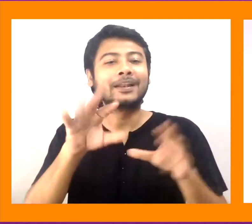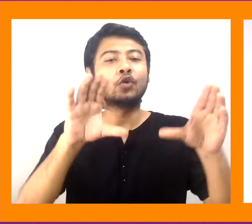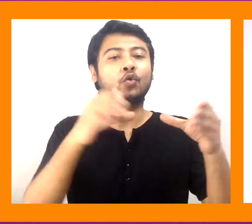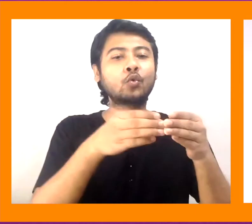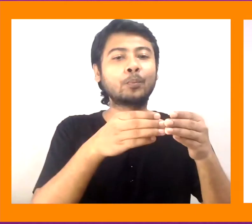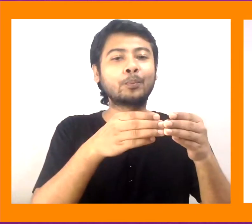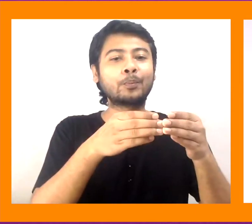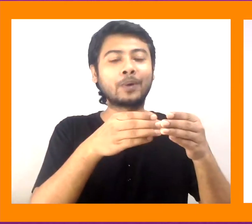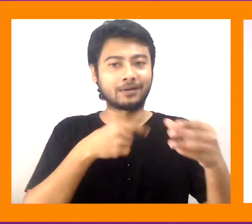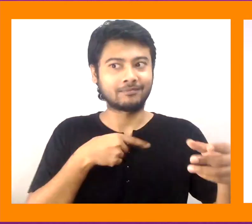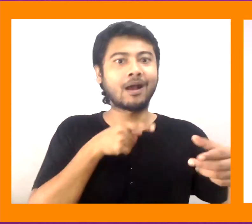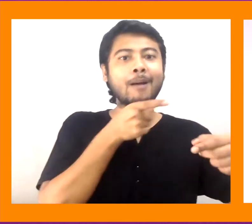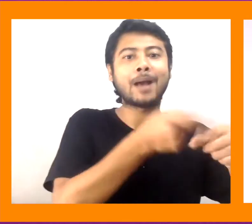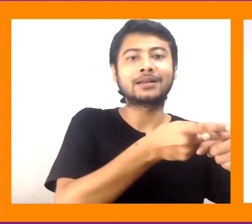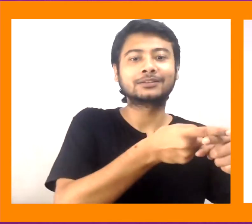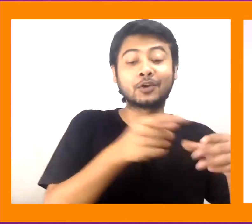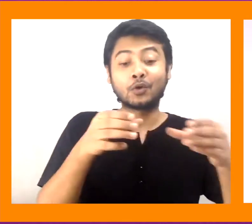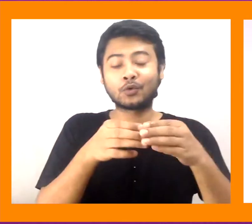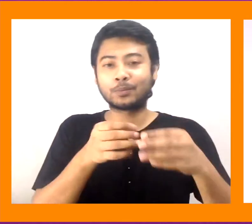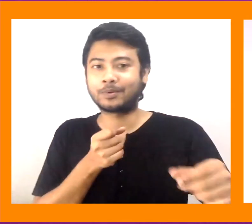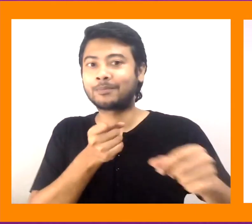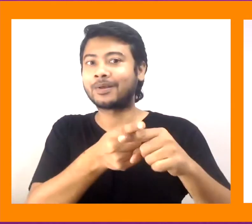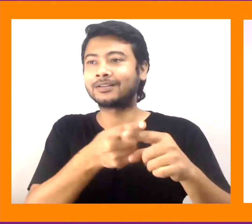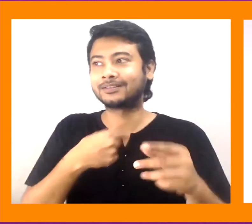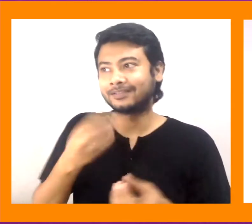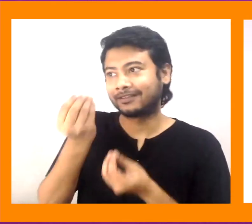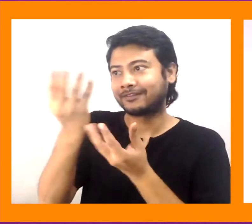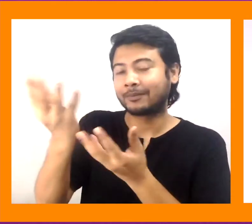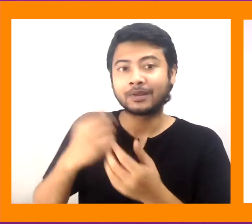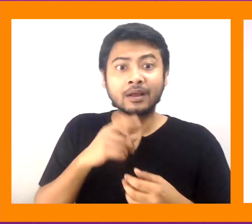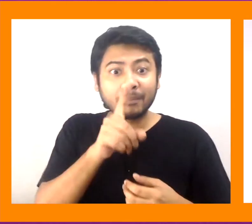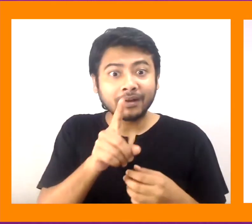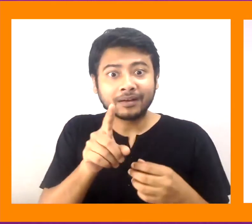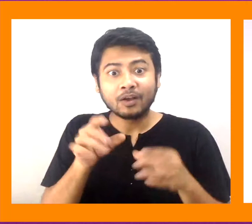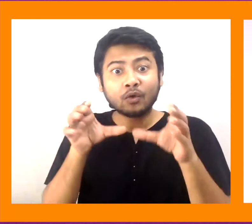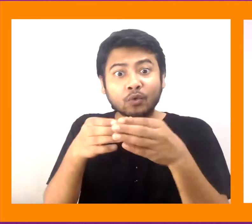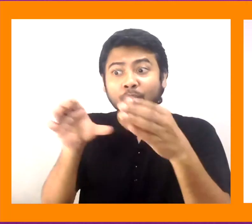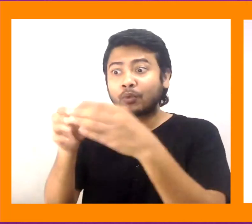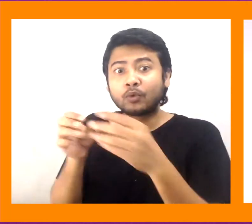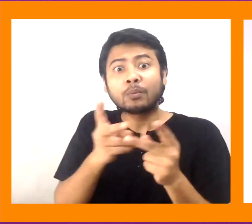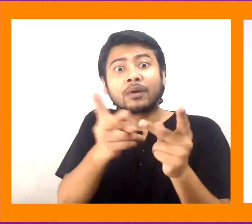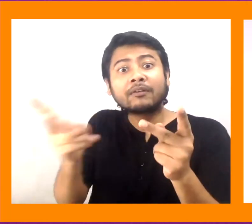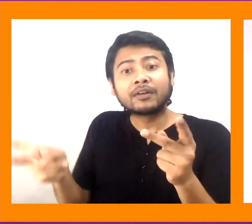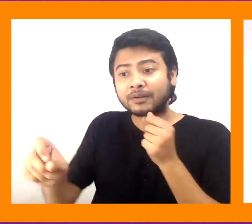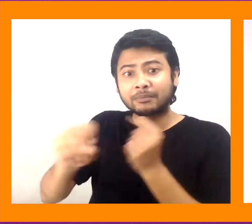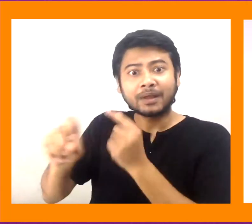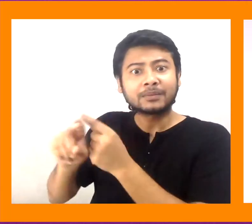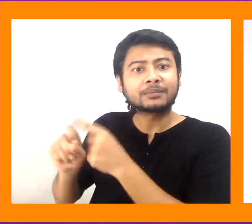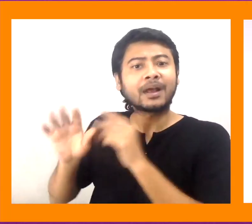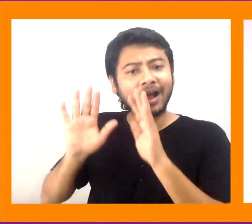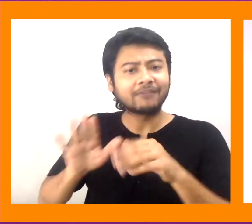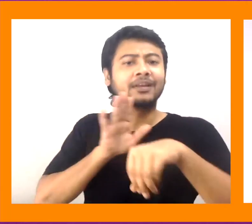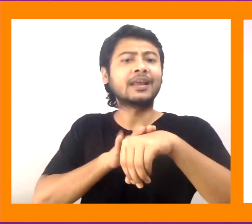we focus on any one characteristic of our identity, we fail to take into account the other multiple identities that